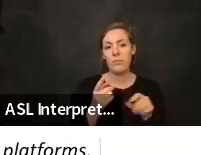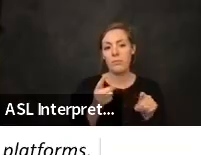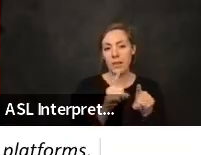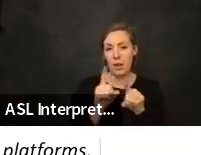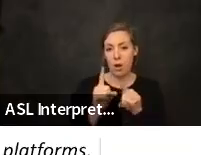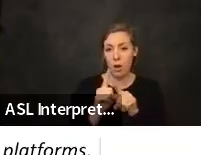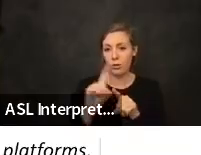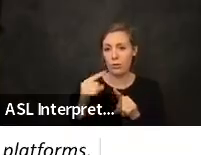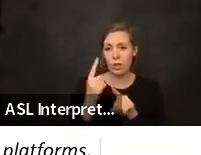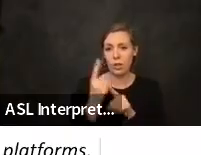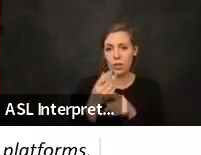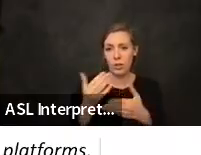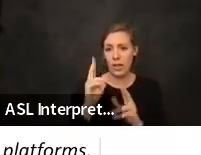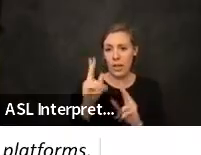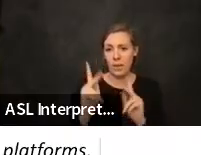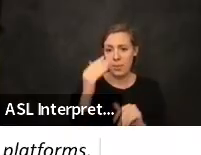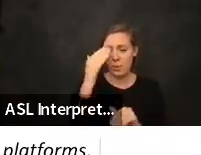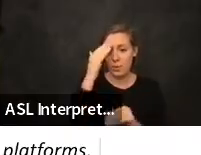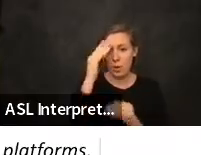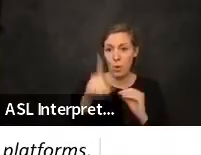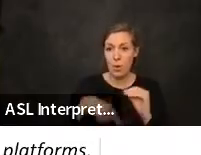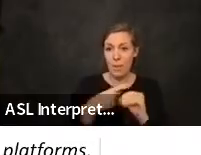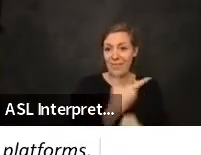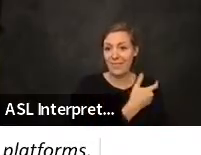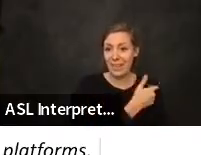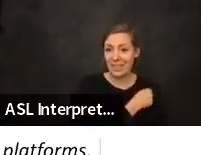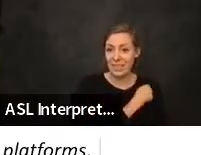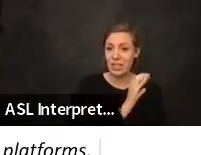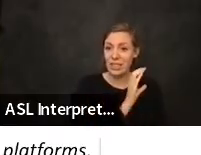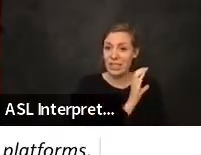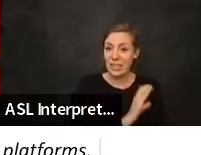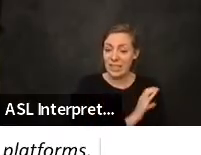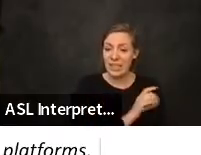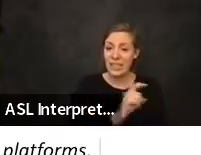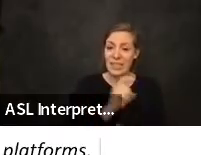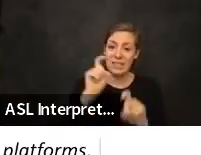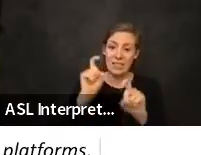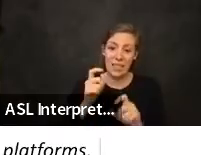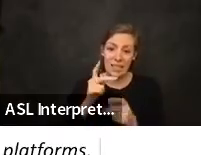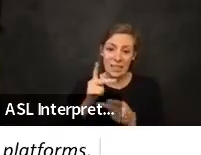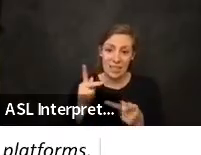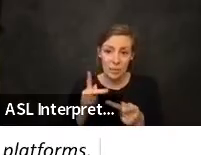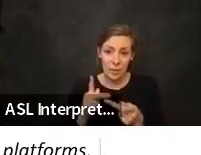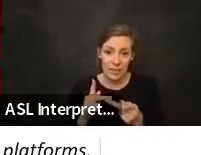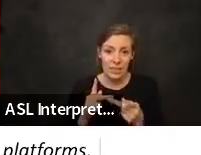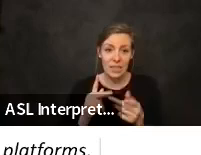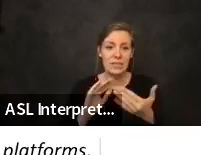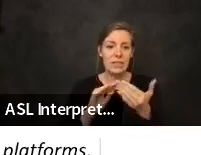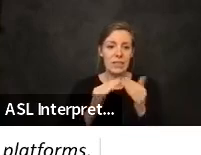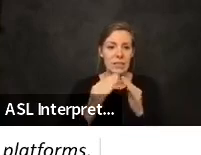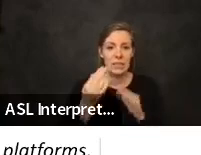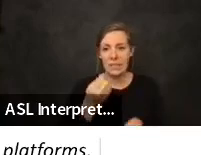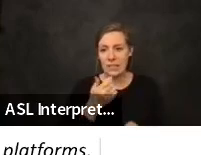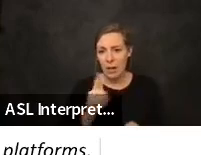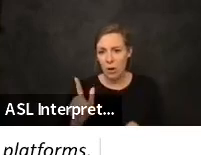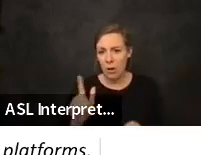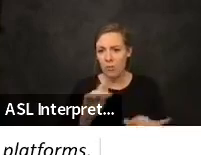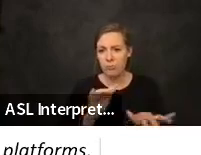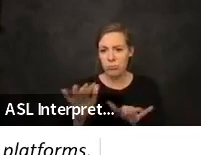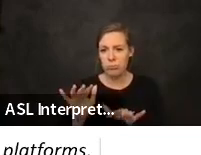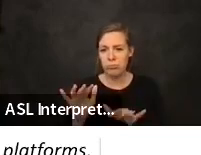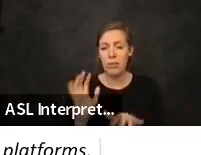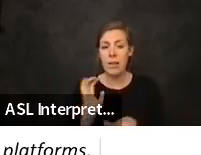to let people know about, vaccination clinics, testing sites, town hall meetings, and other events. All told, our